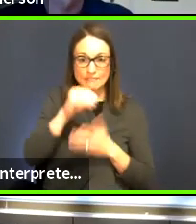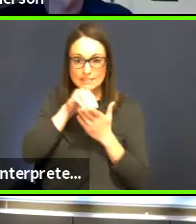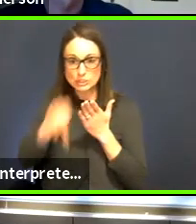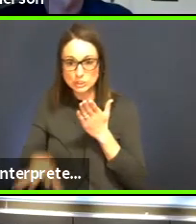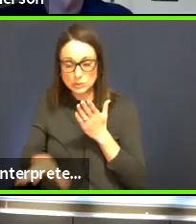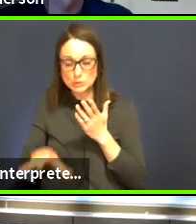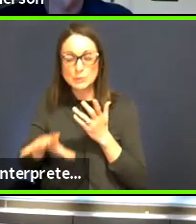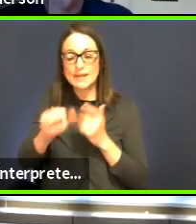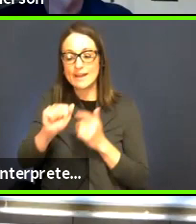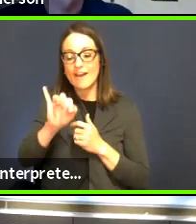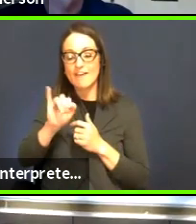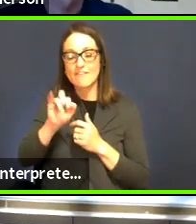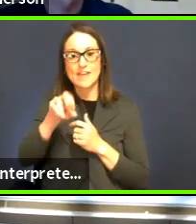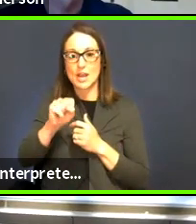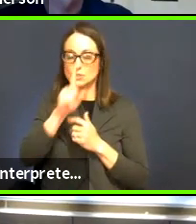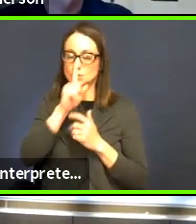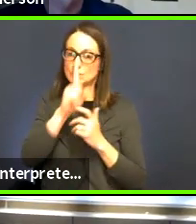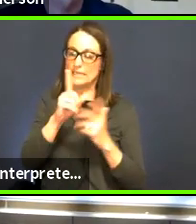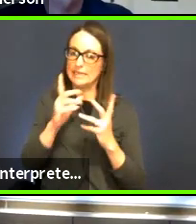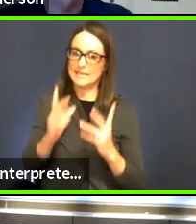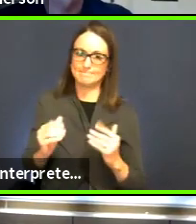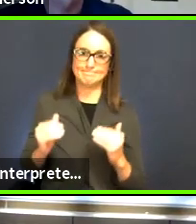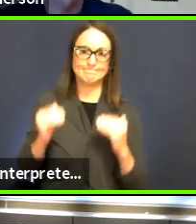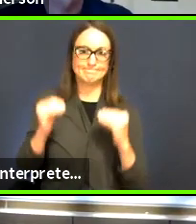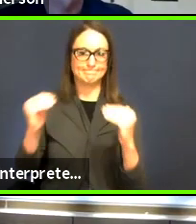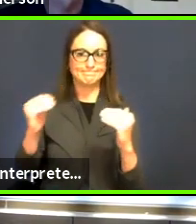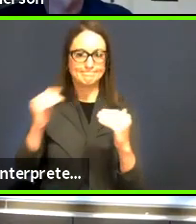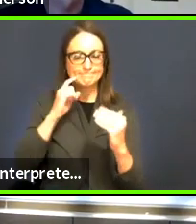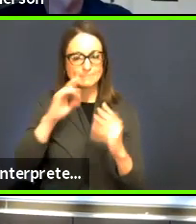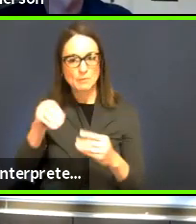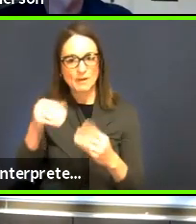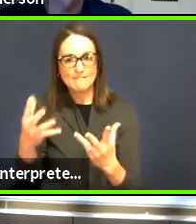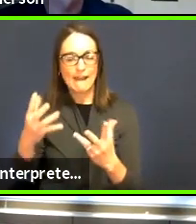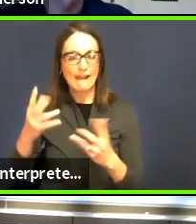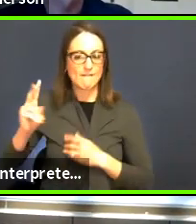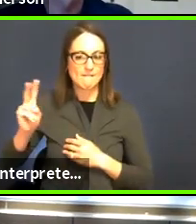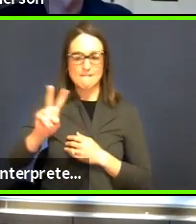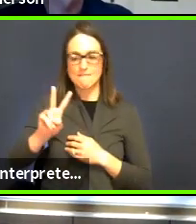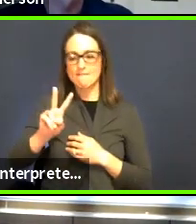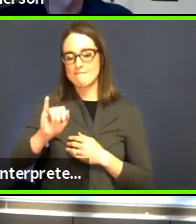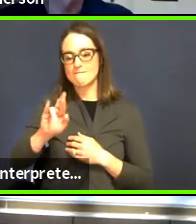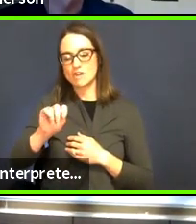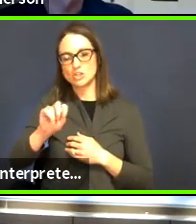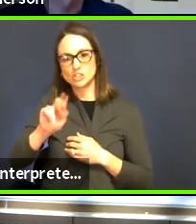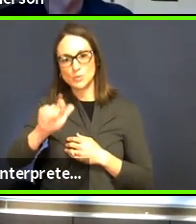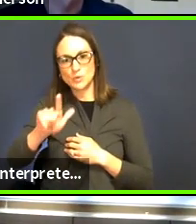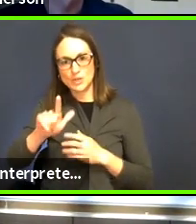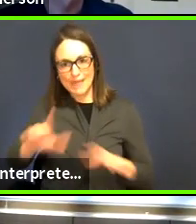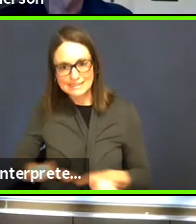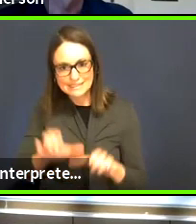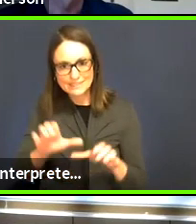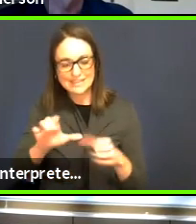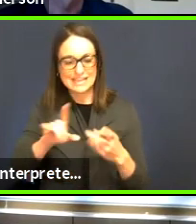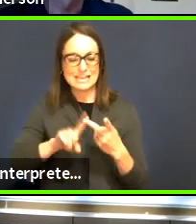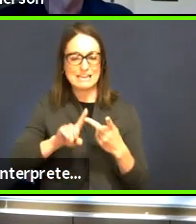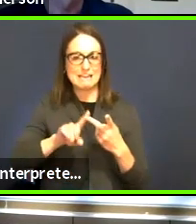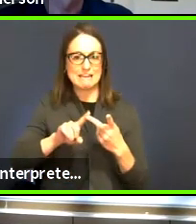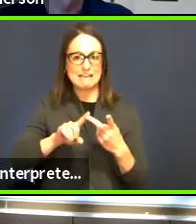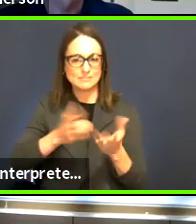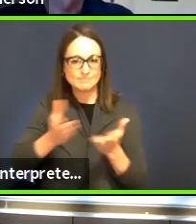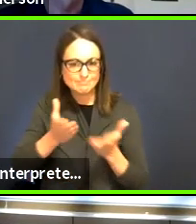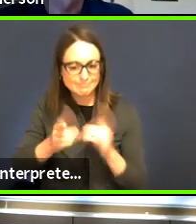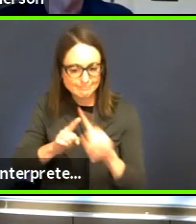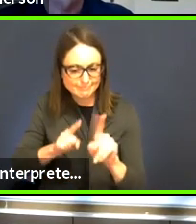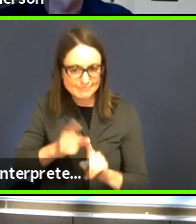really stepped up to provide virtual activities, offering services, dining and housing, of course. And so